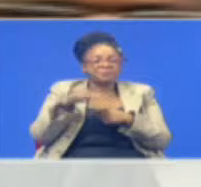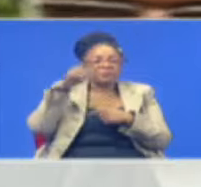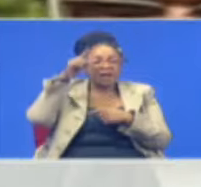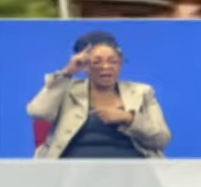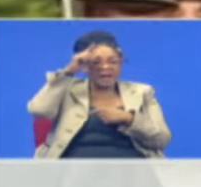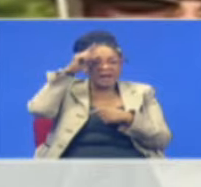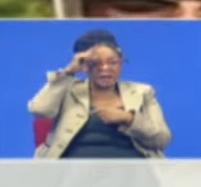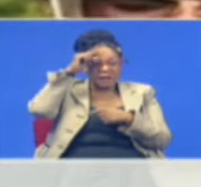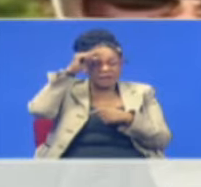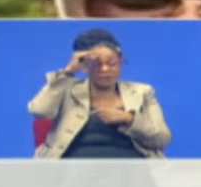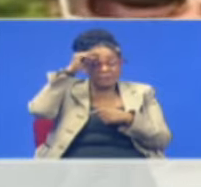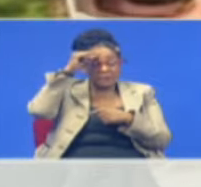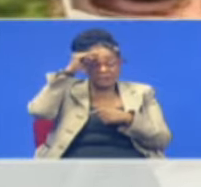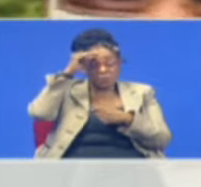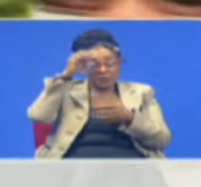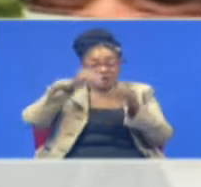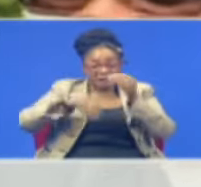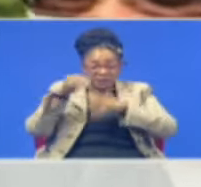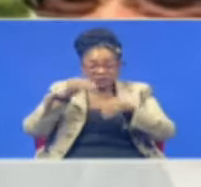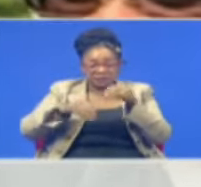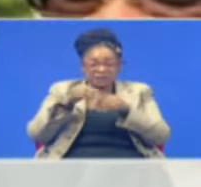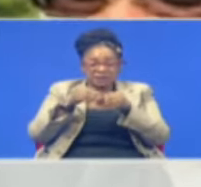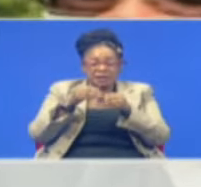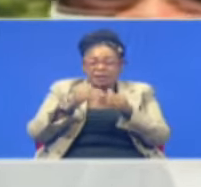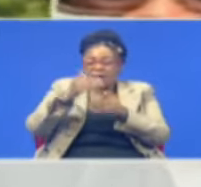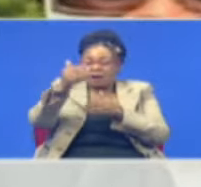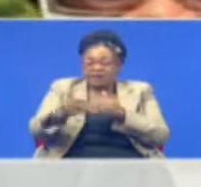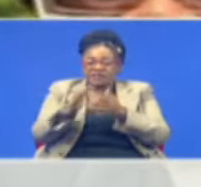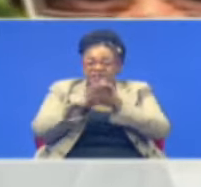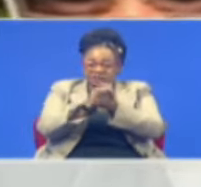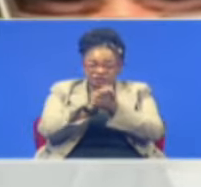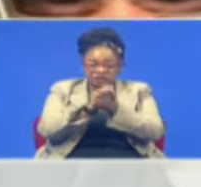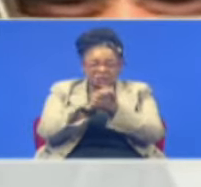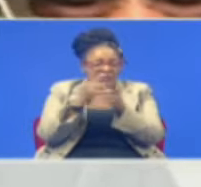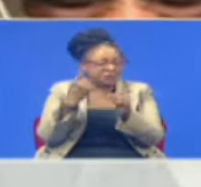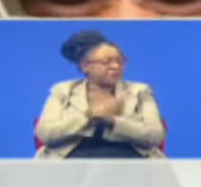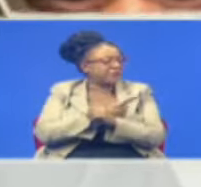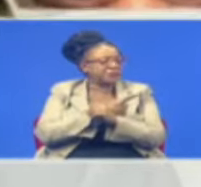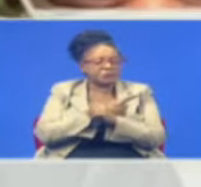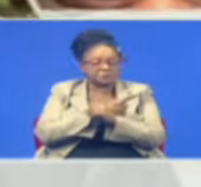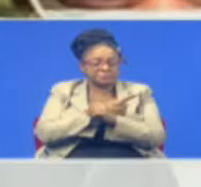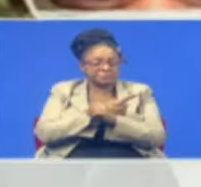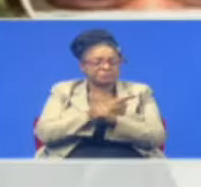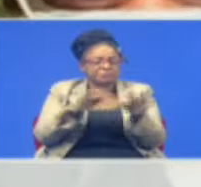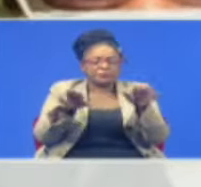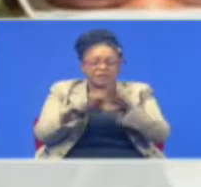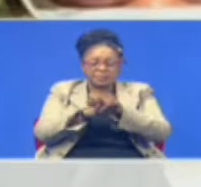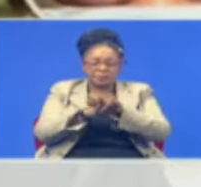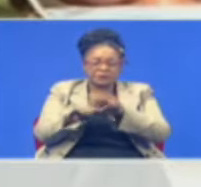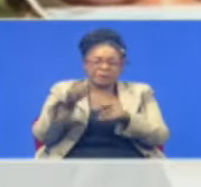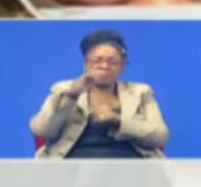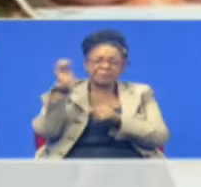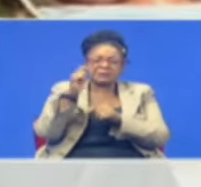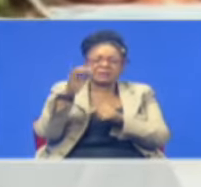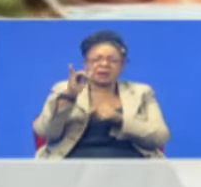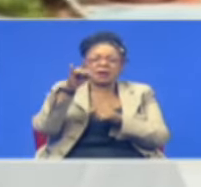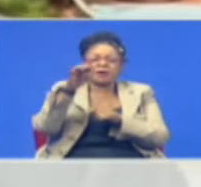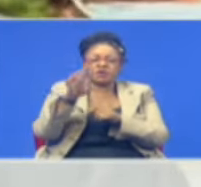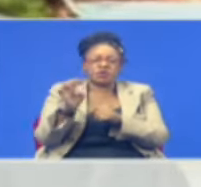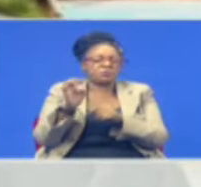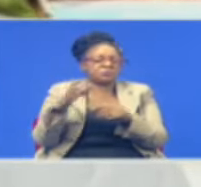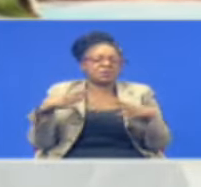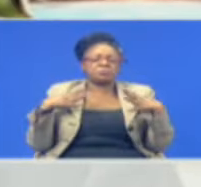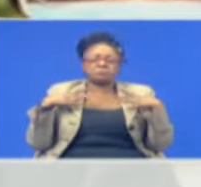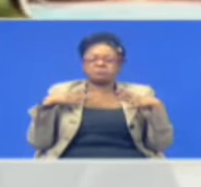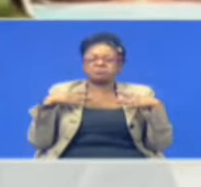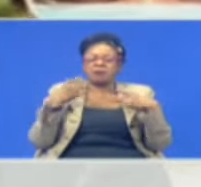before and the government that came after the handshake is different. As a matter of fact, the deputy president has been idle since that time. So he has a lot